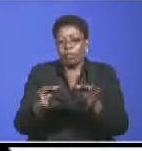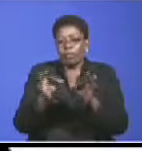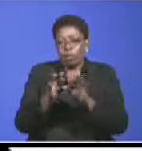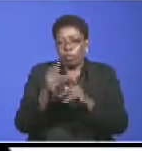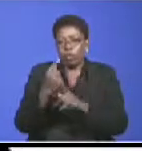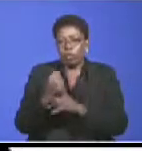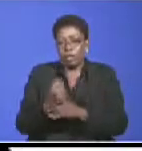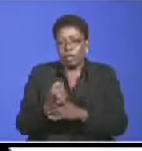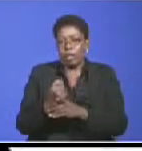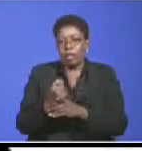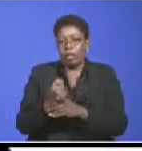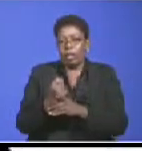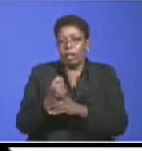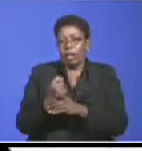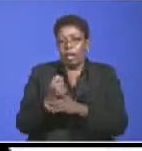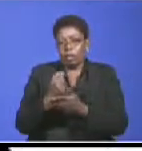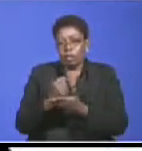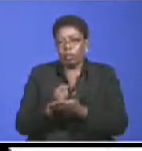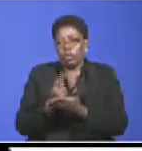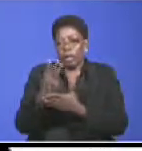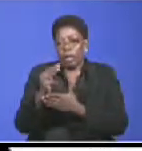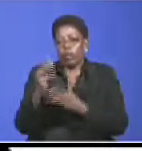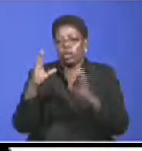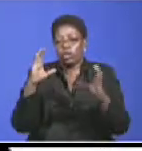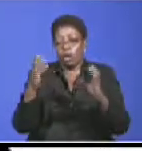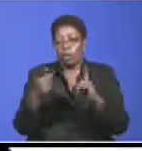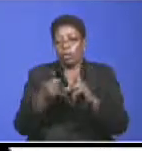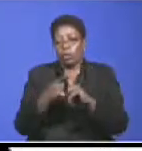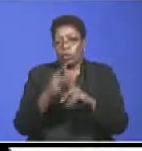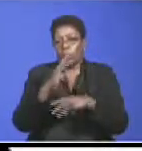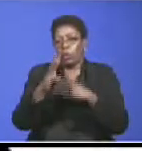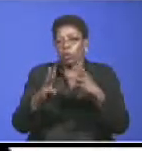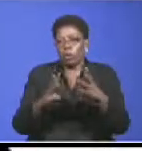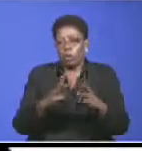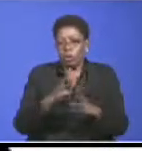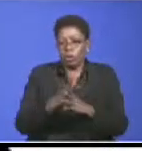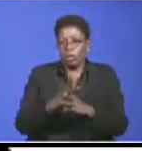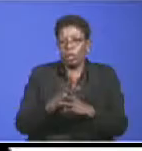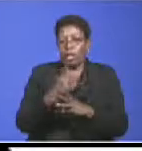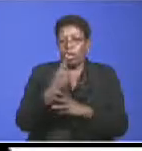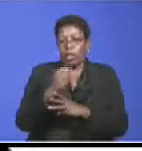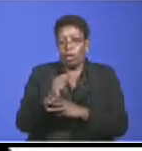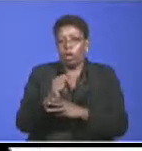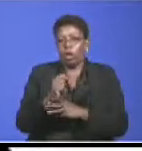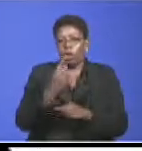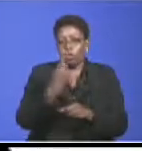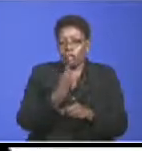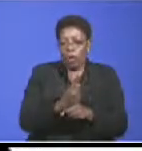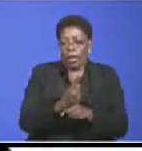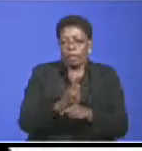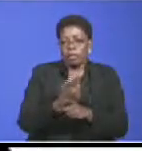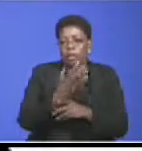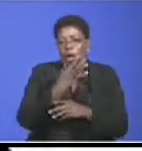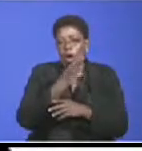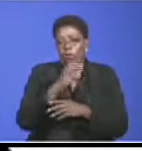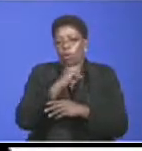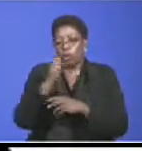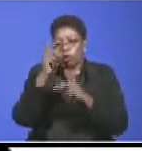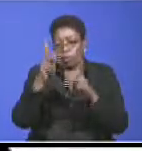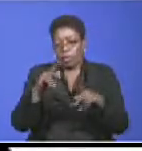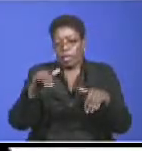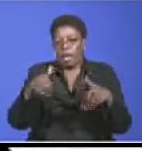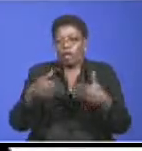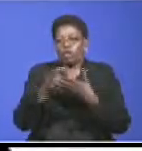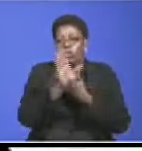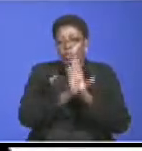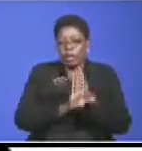treat with what is common to the world, right? That is the rights of the elderly. How do we protect